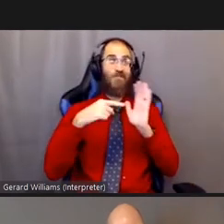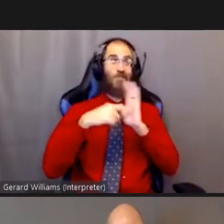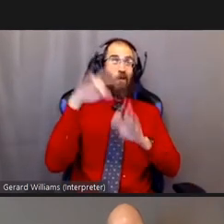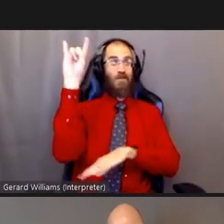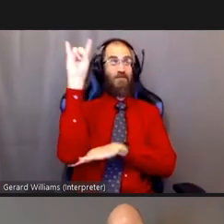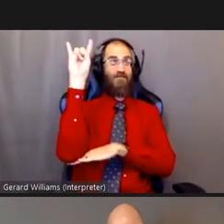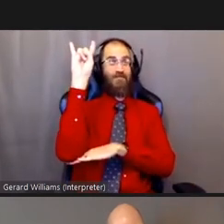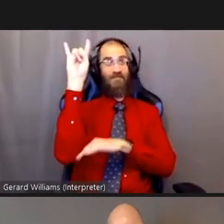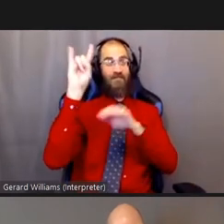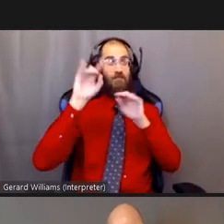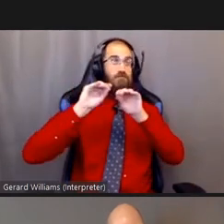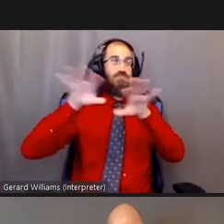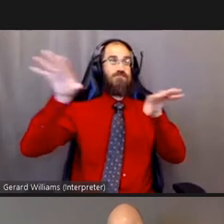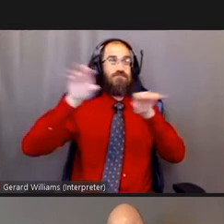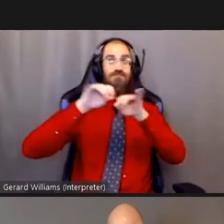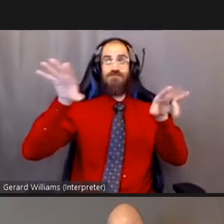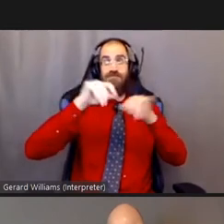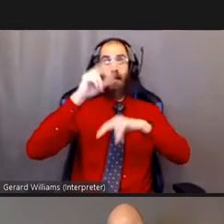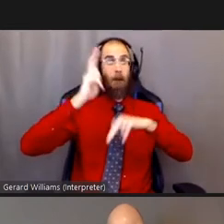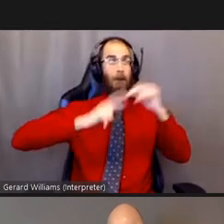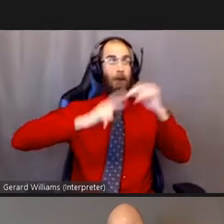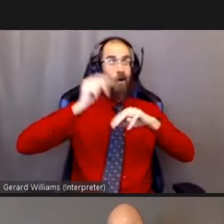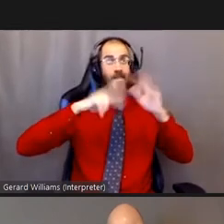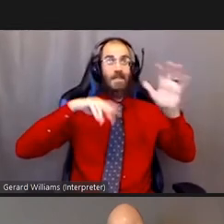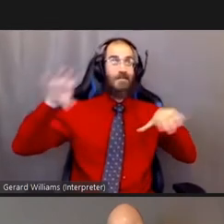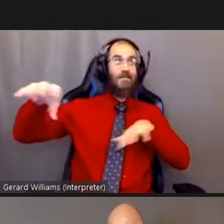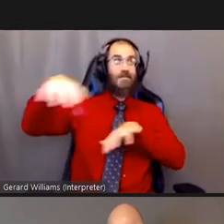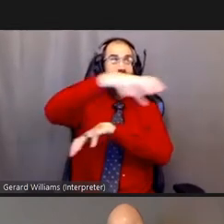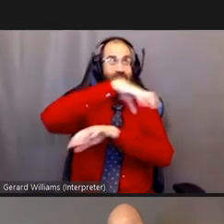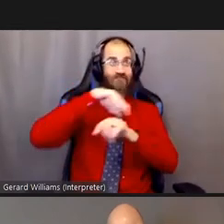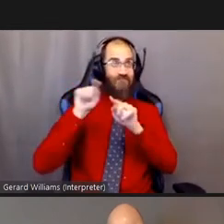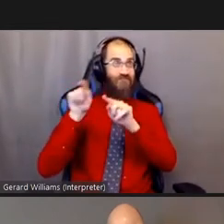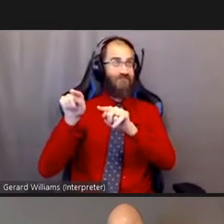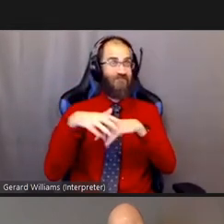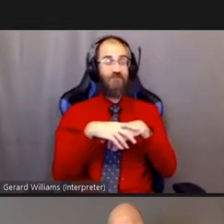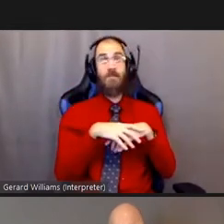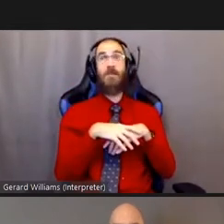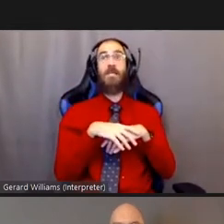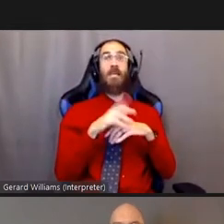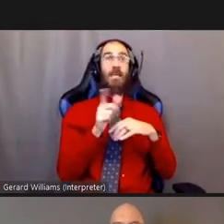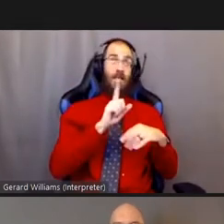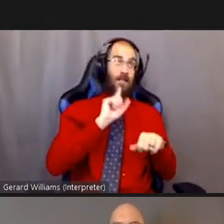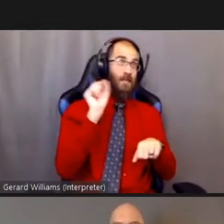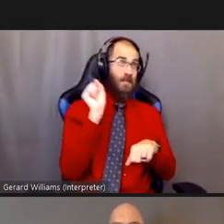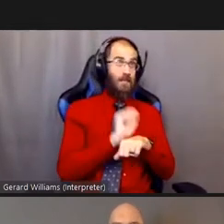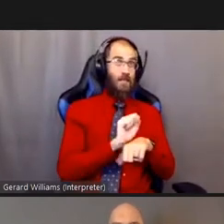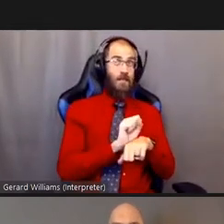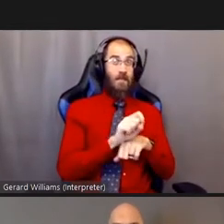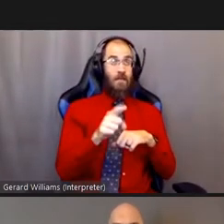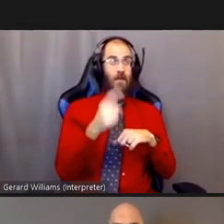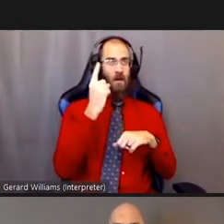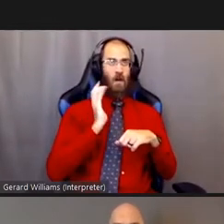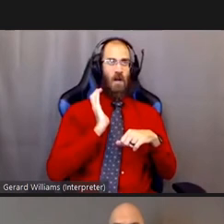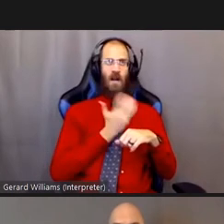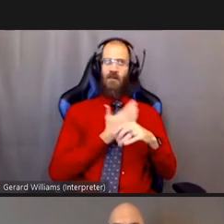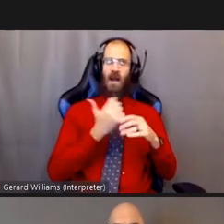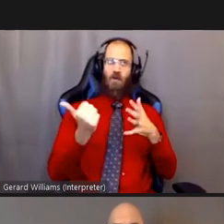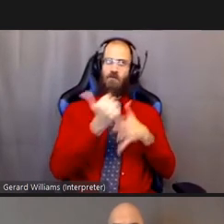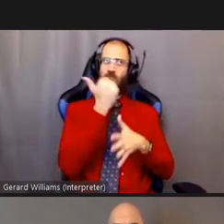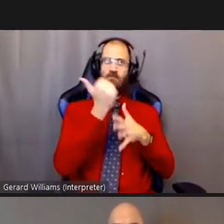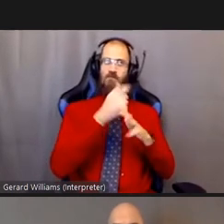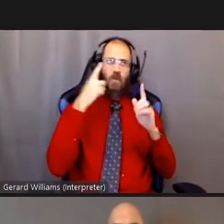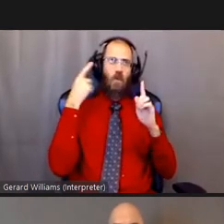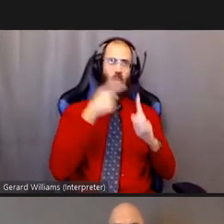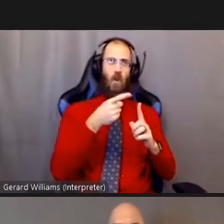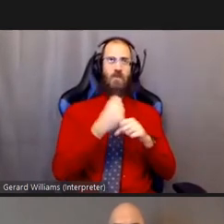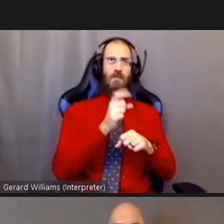to different buildings in an urban environment. And indeed, one of our primary goals is to make sure that